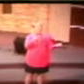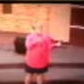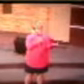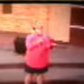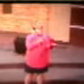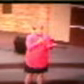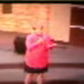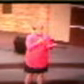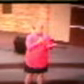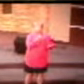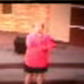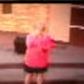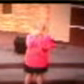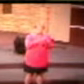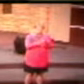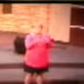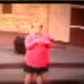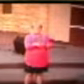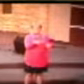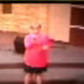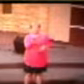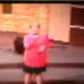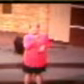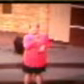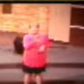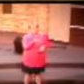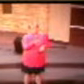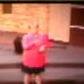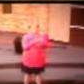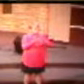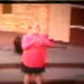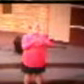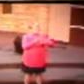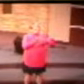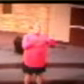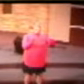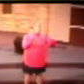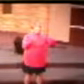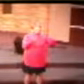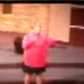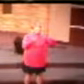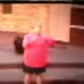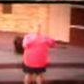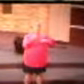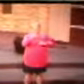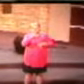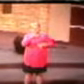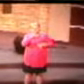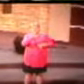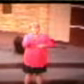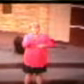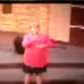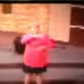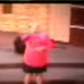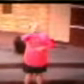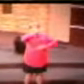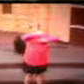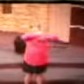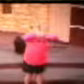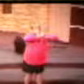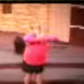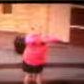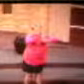It's an amazing story that unfolds. The God who calls forth a creation and people, and